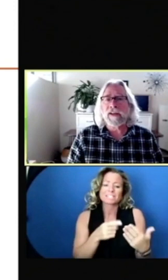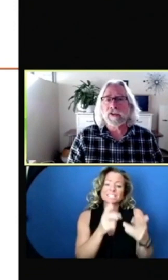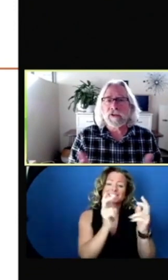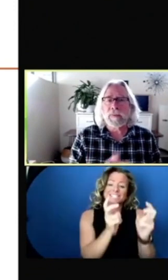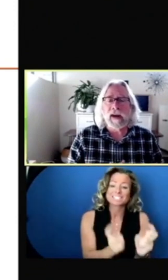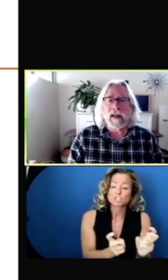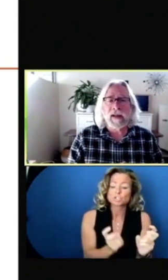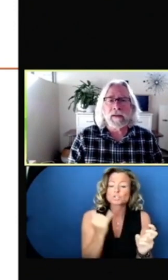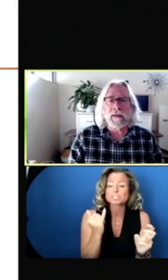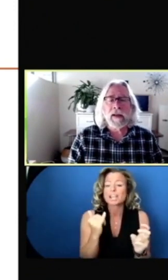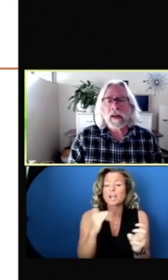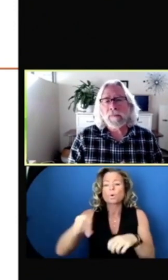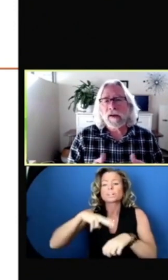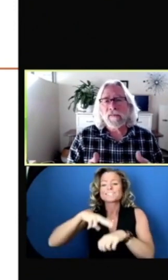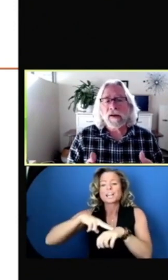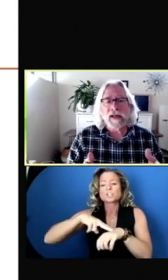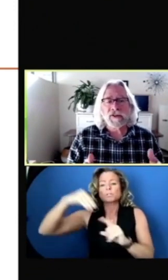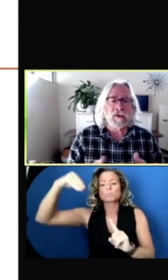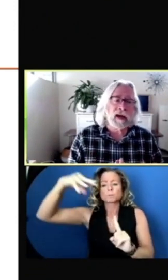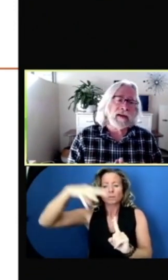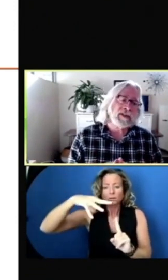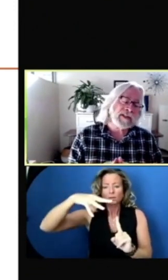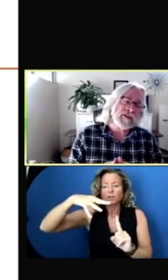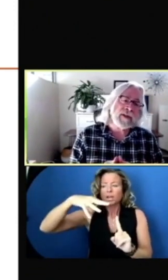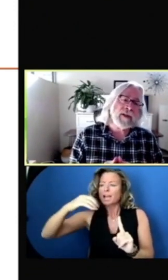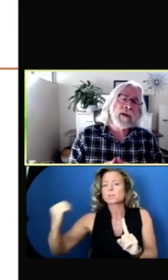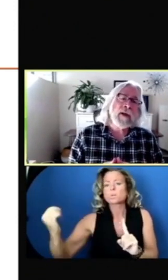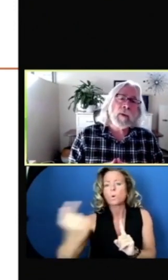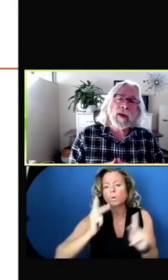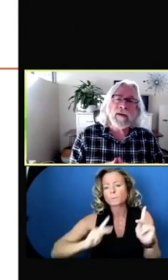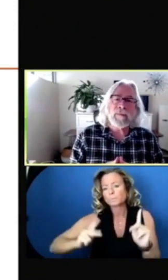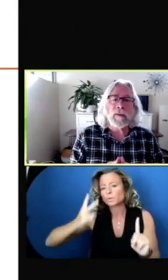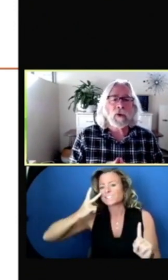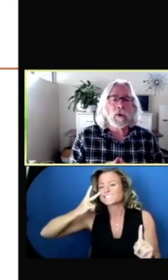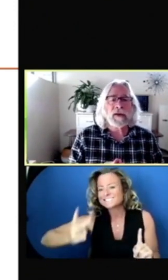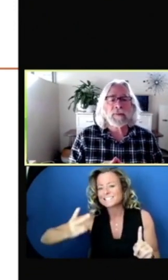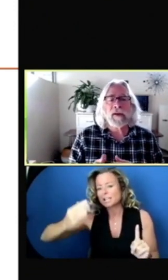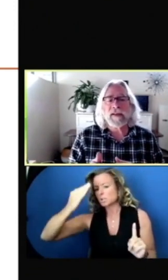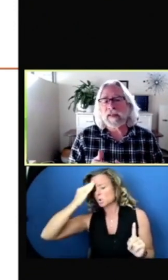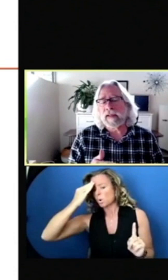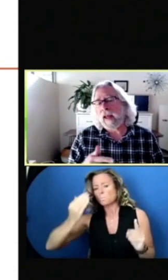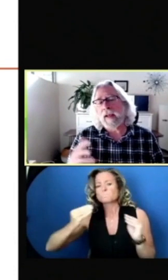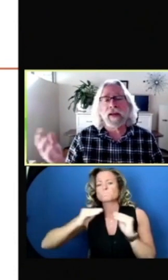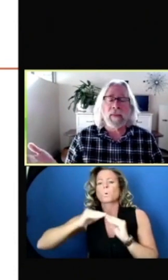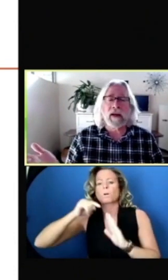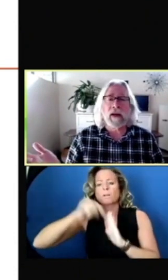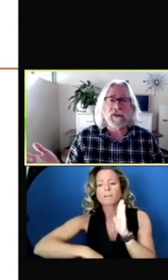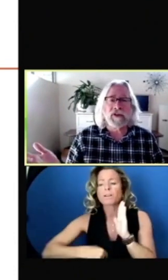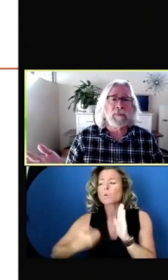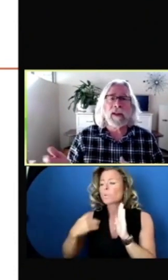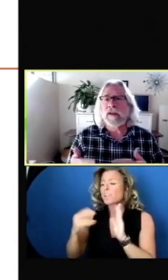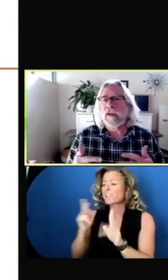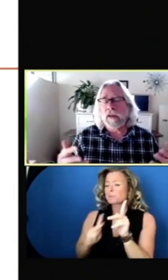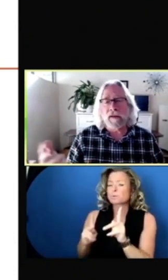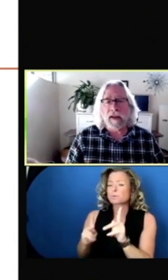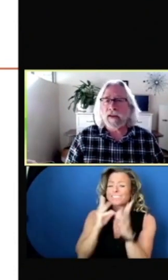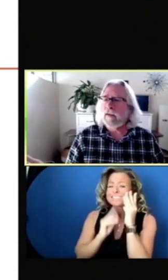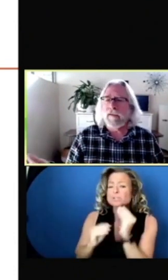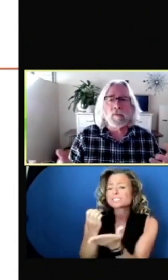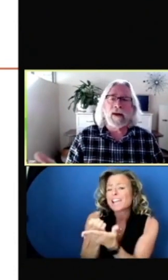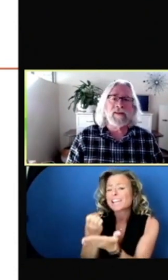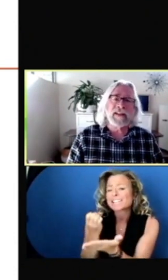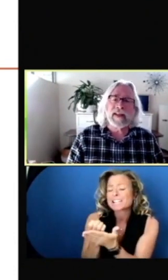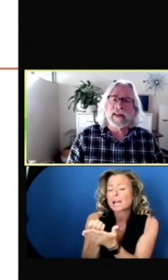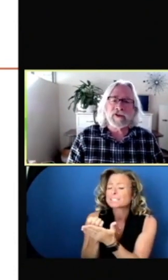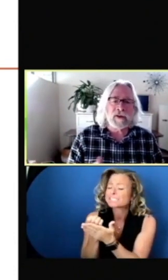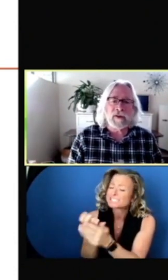in our national spotlight and part of our national conversation. We have people who are experiencing economic hardship like